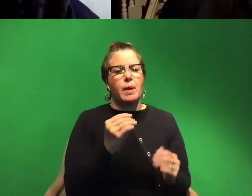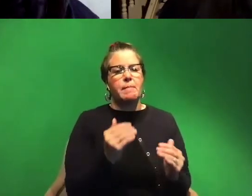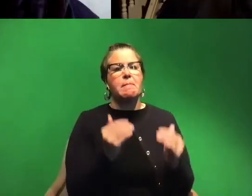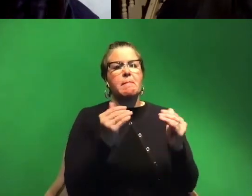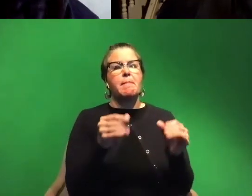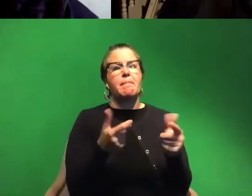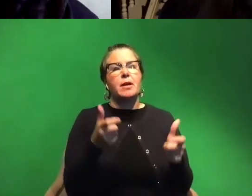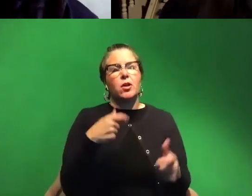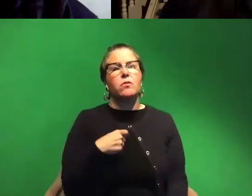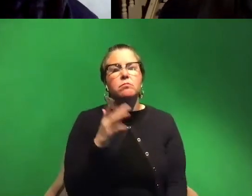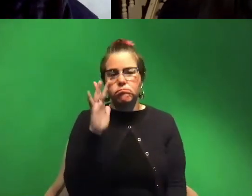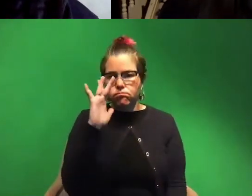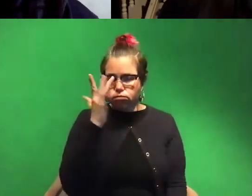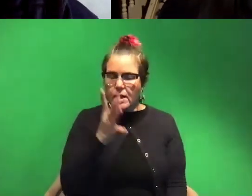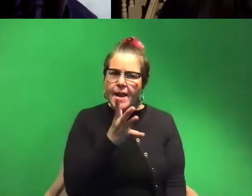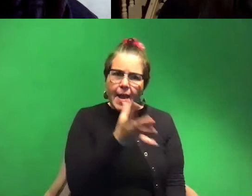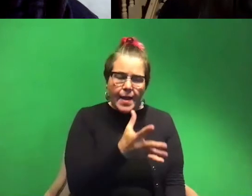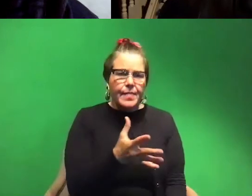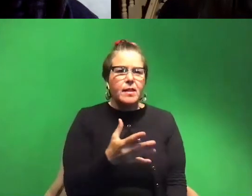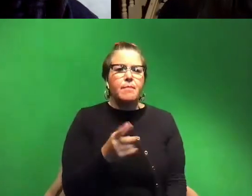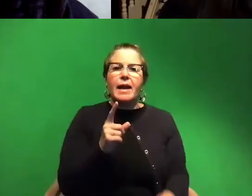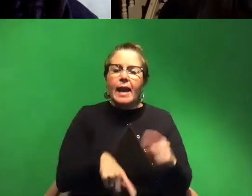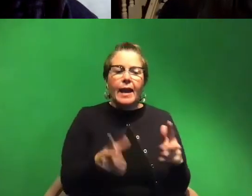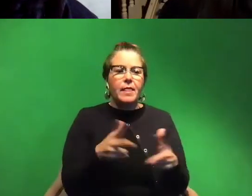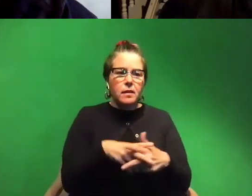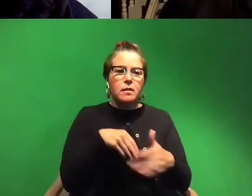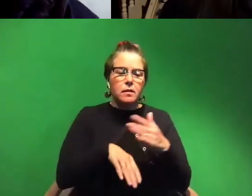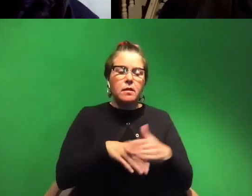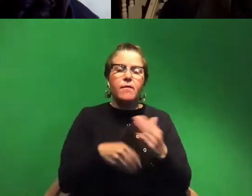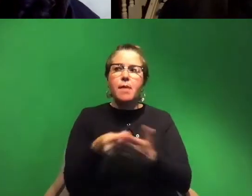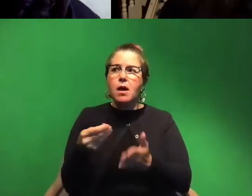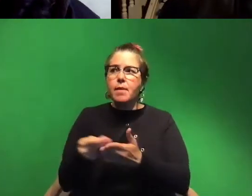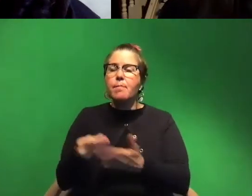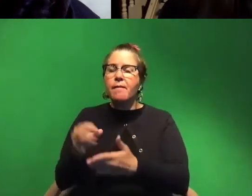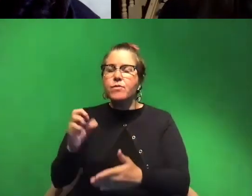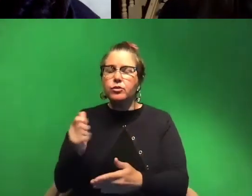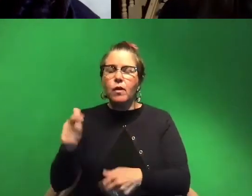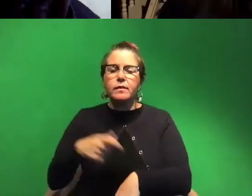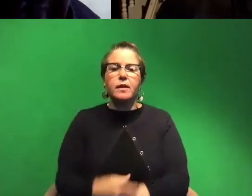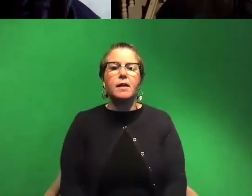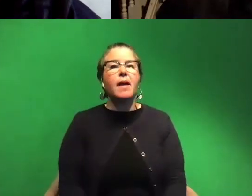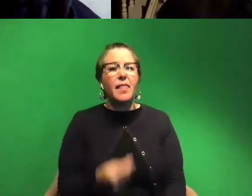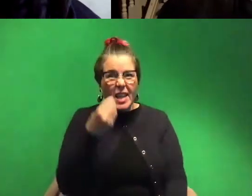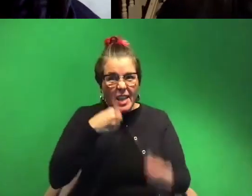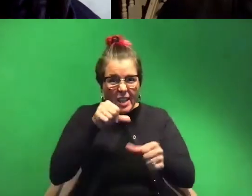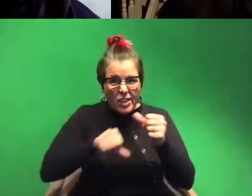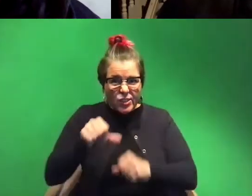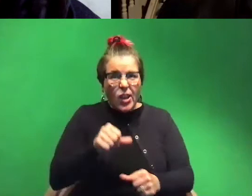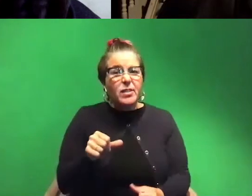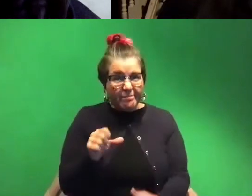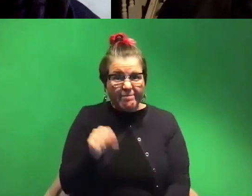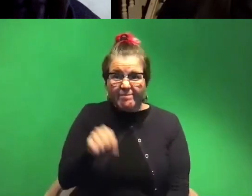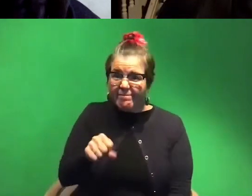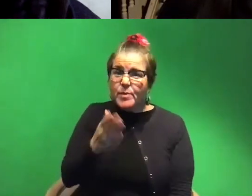hate those things so much because I can't get them to breed, and I have to buy them fresh all the time. They eat each other. They're cannibalistic